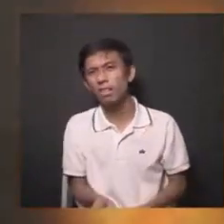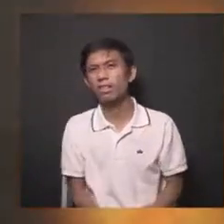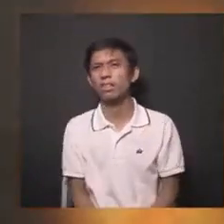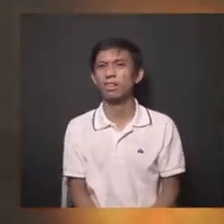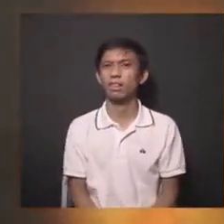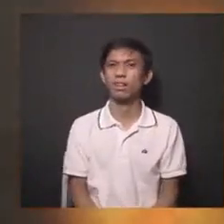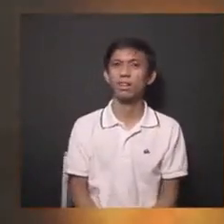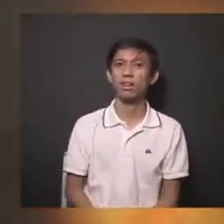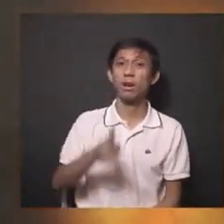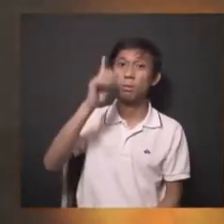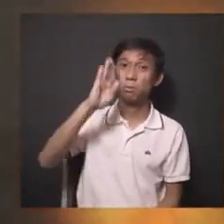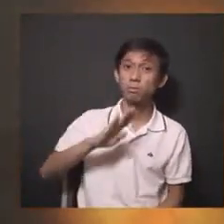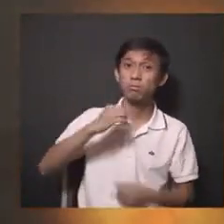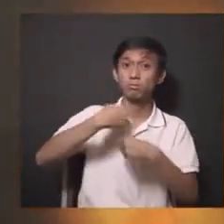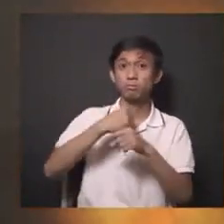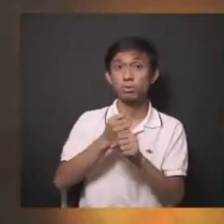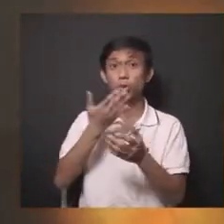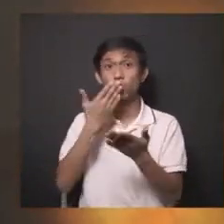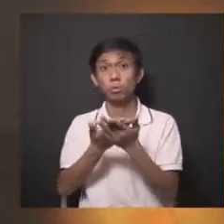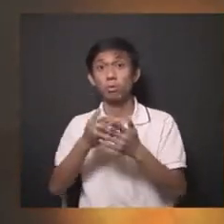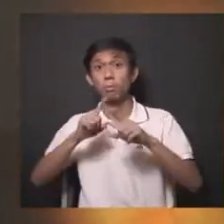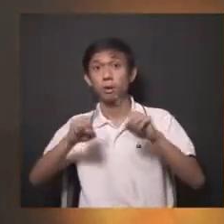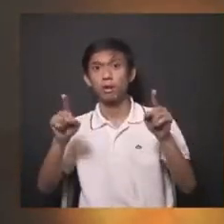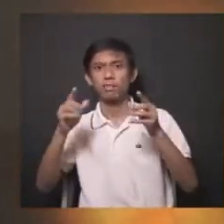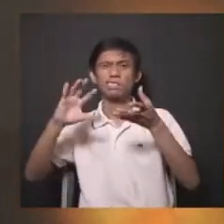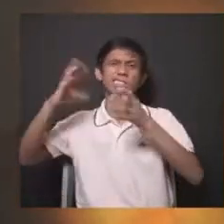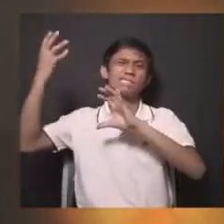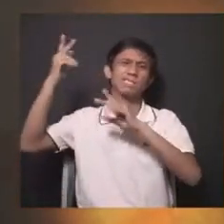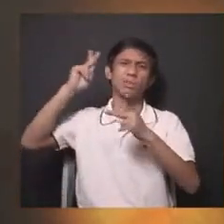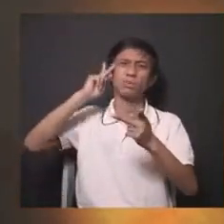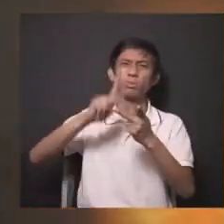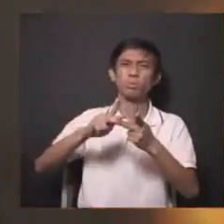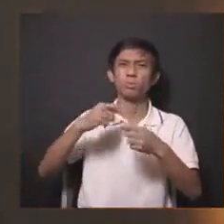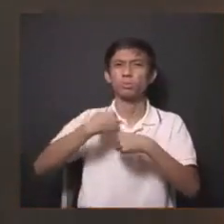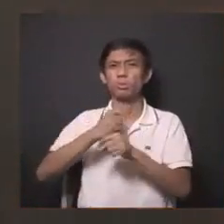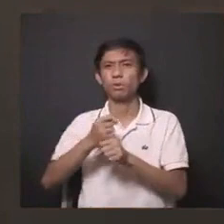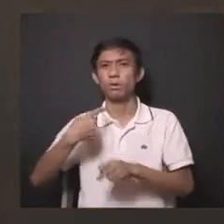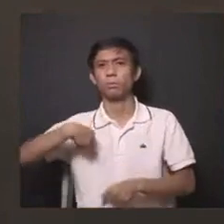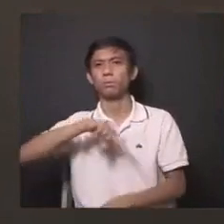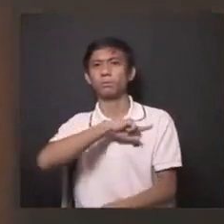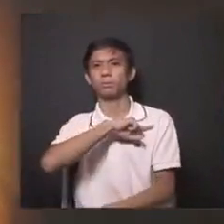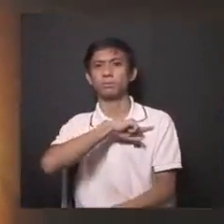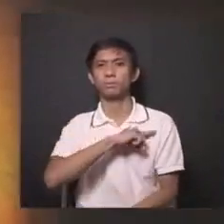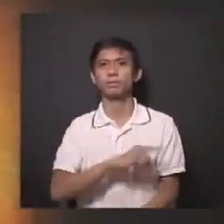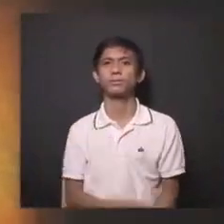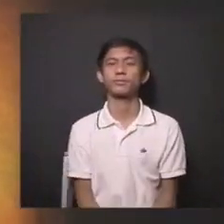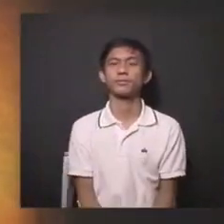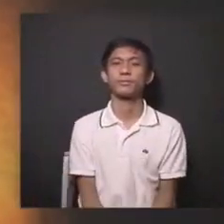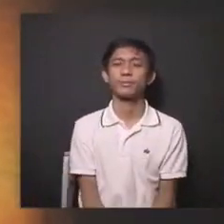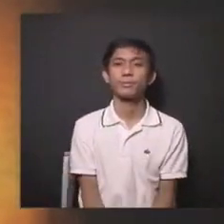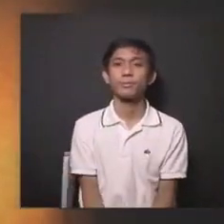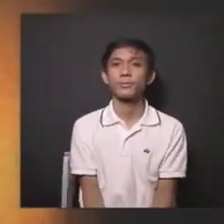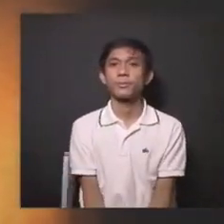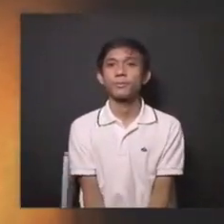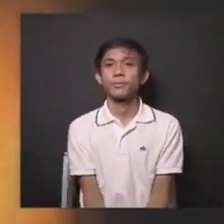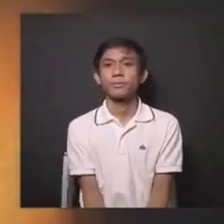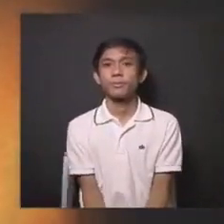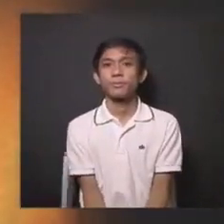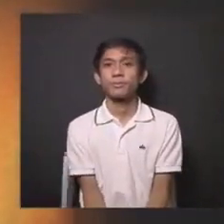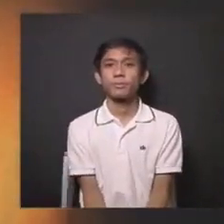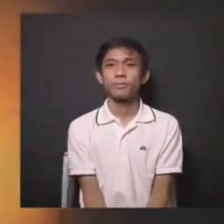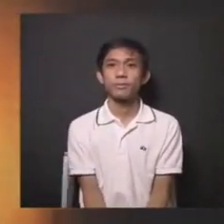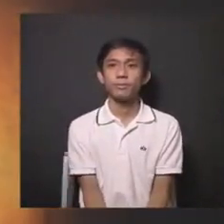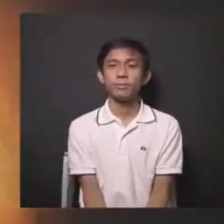distort the purpose by which God created us to begin with. And check this out. In the beginning, we go back to chapter